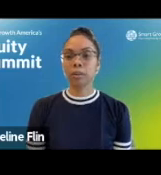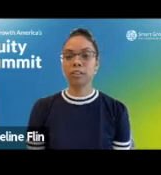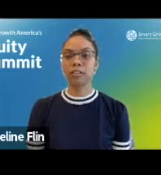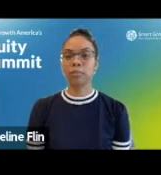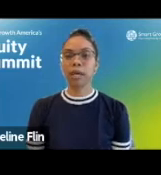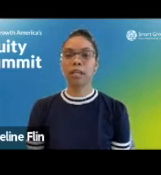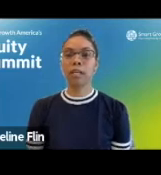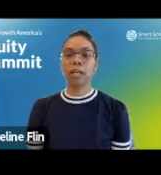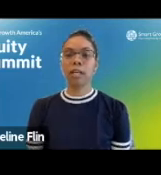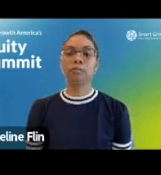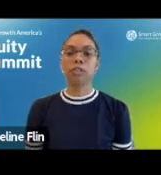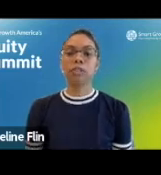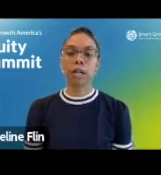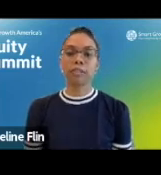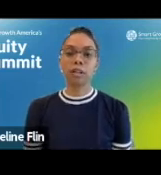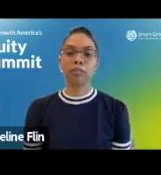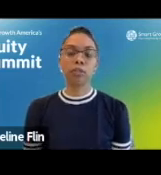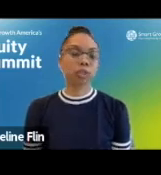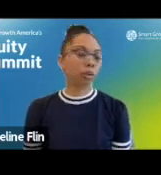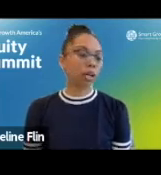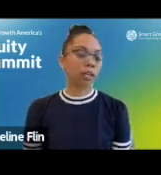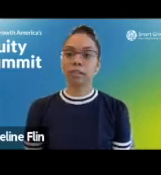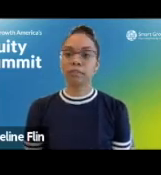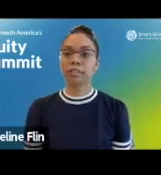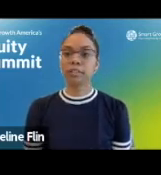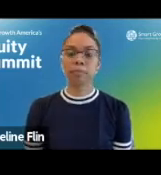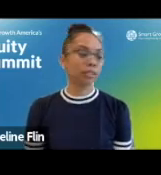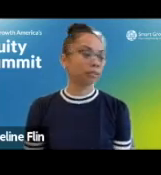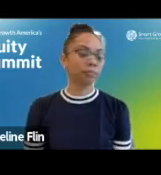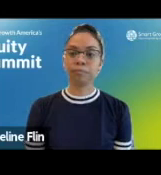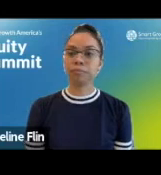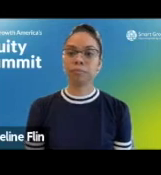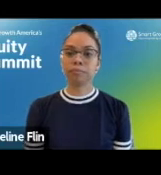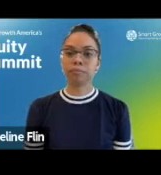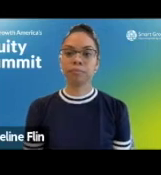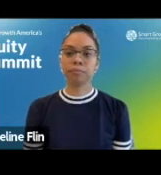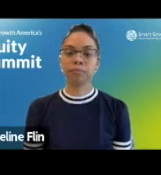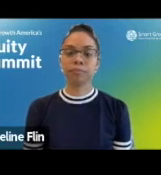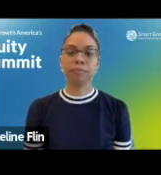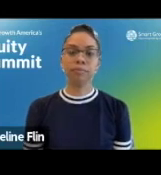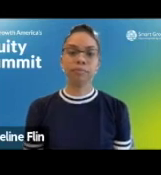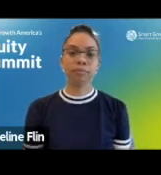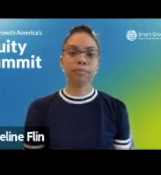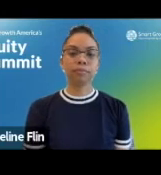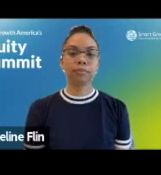actively participate in visualizing our future park. Next slide, please.